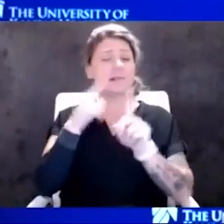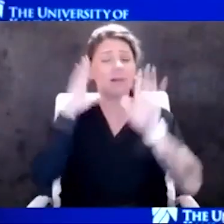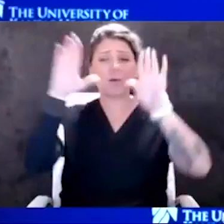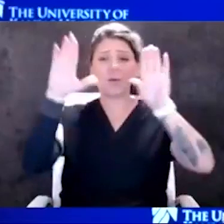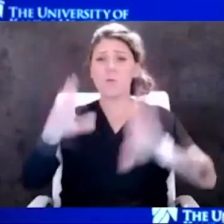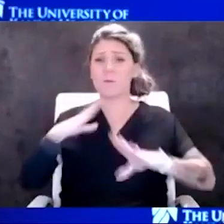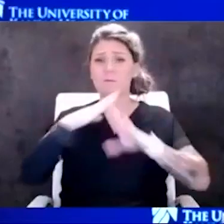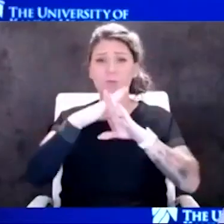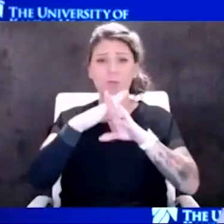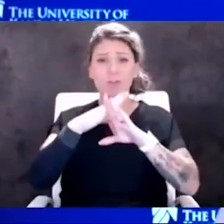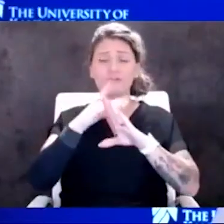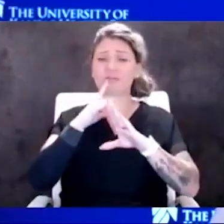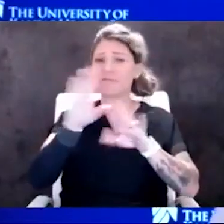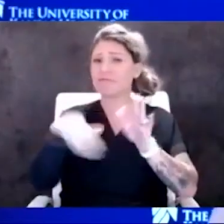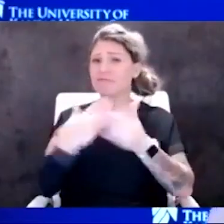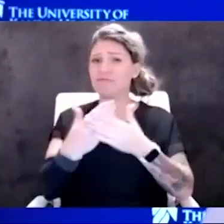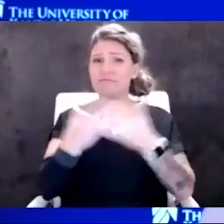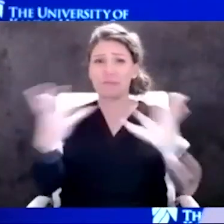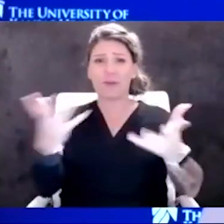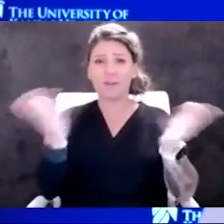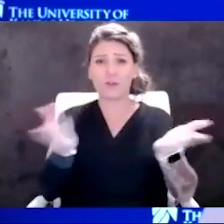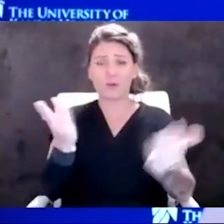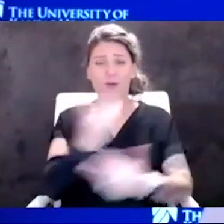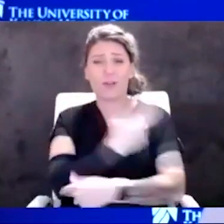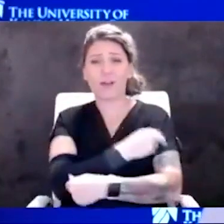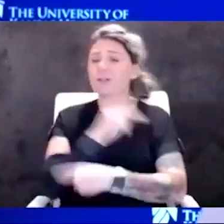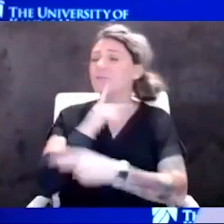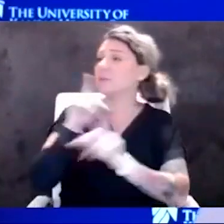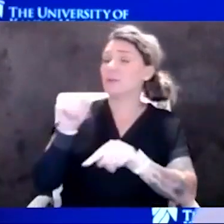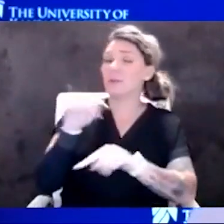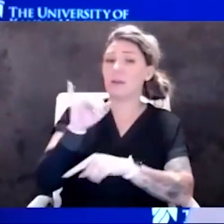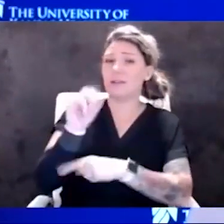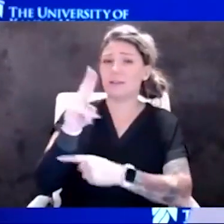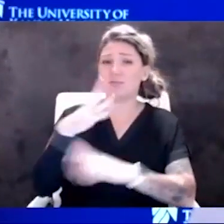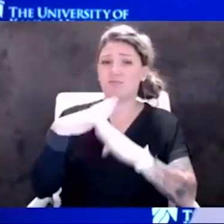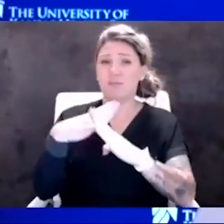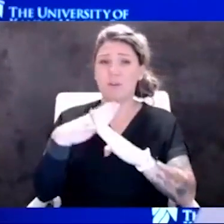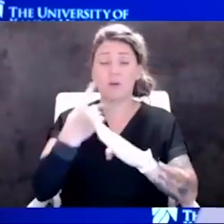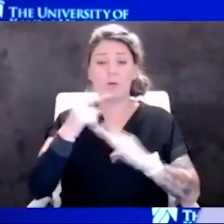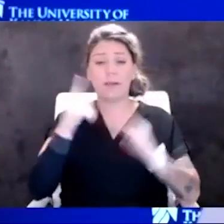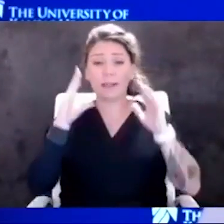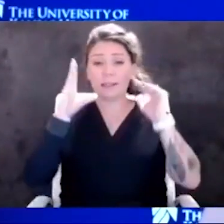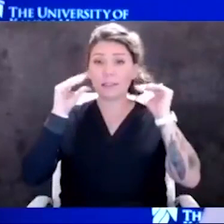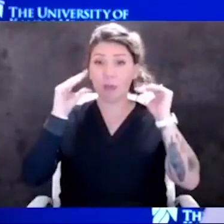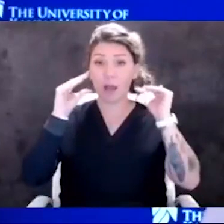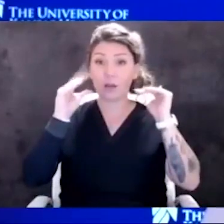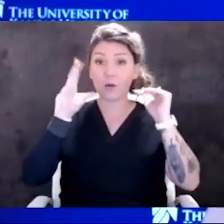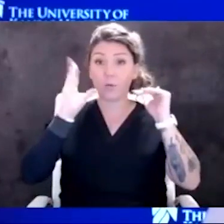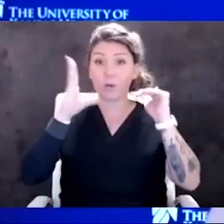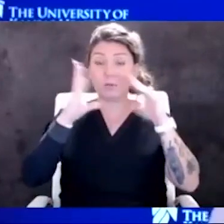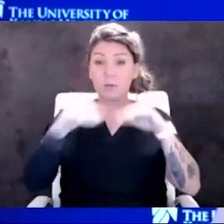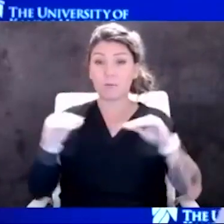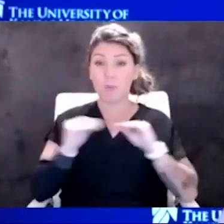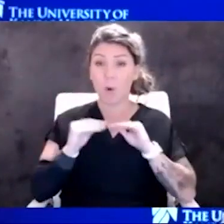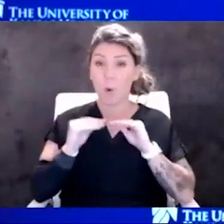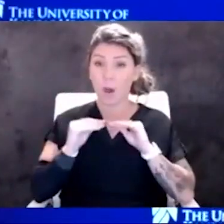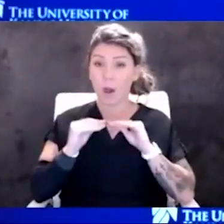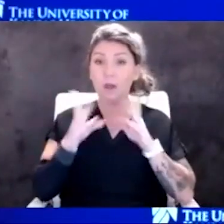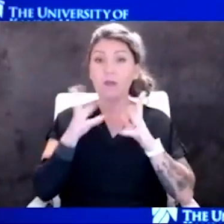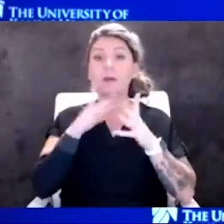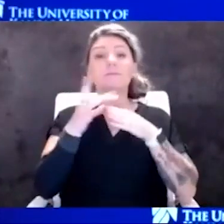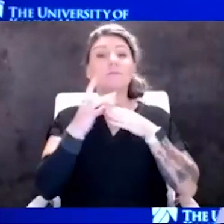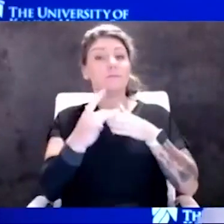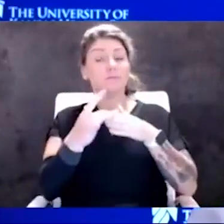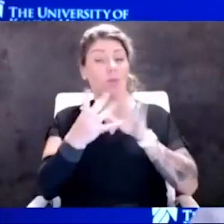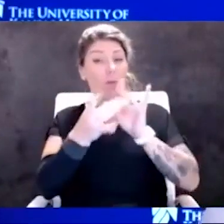here to the hospital, going to the ICU. We do expect there will be more guidance about Moderna.